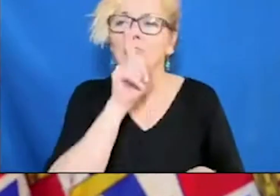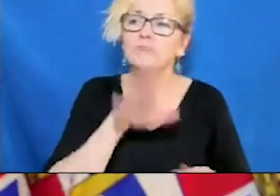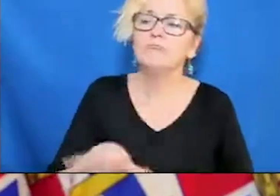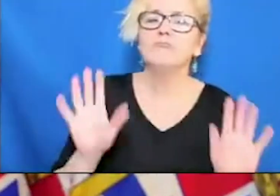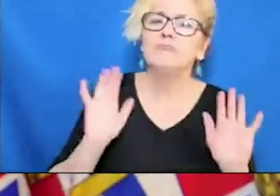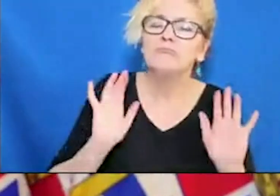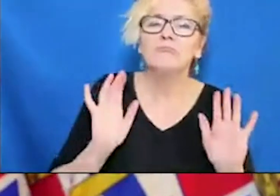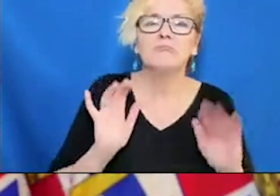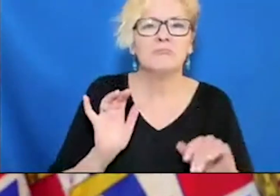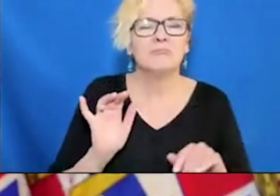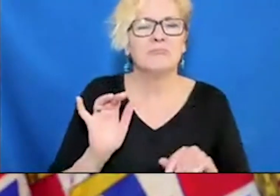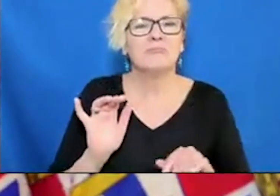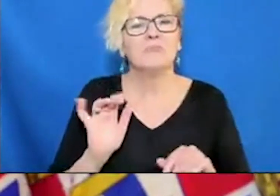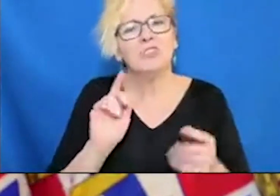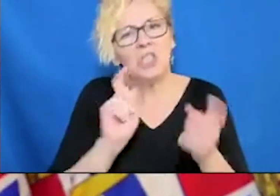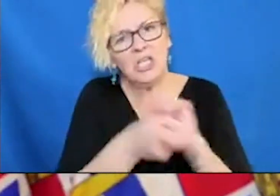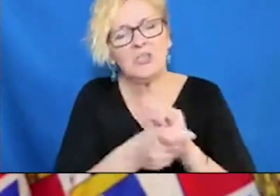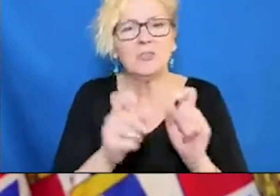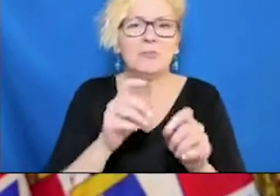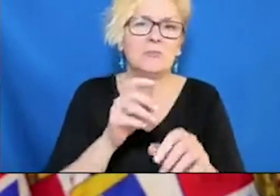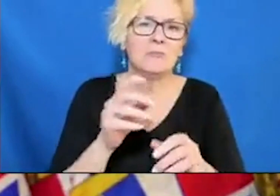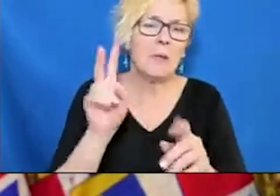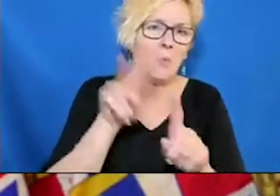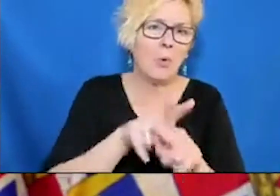if you want to say anything about it.